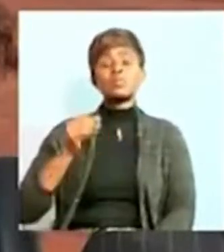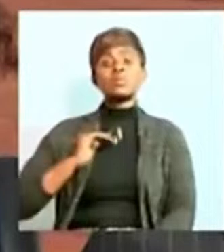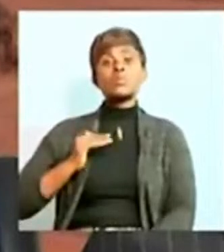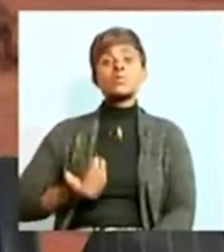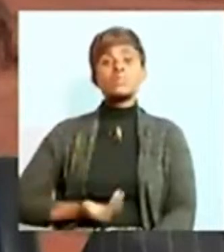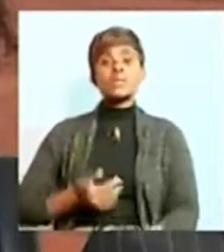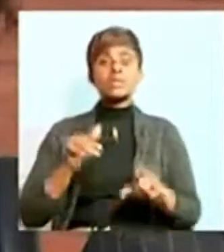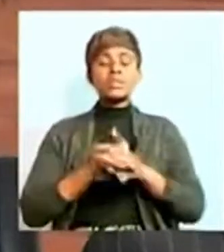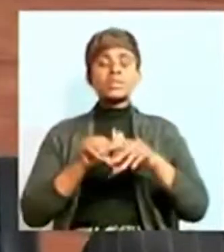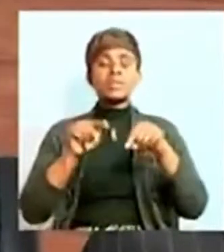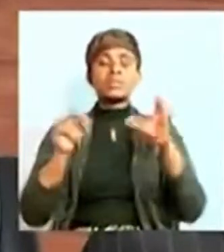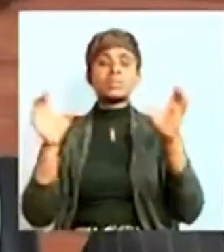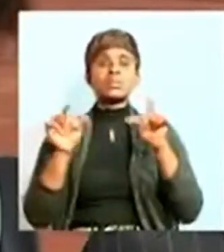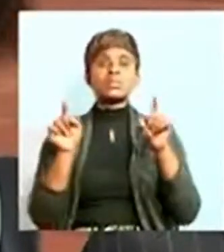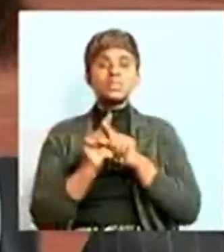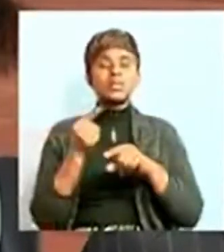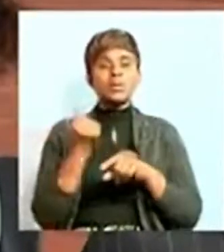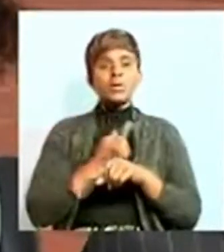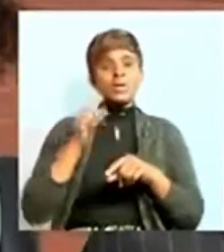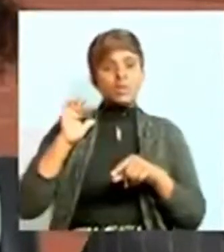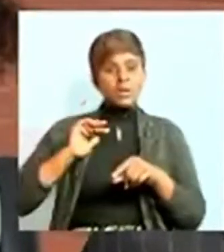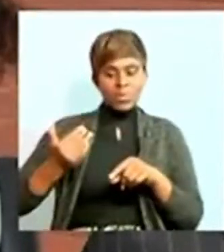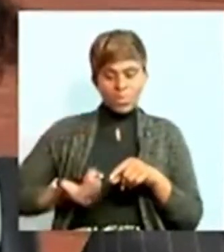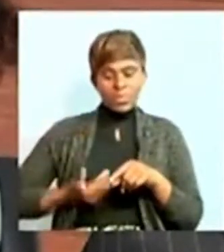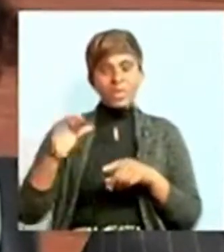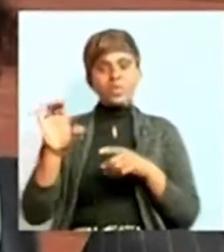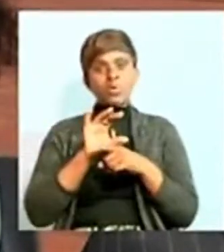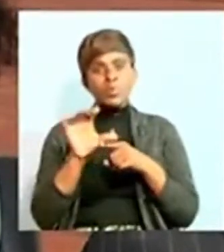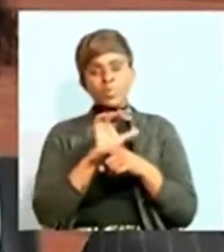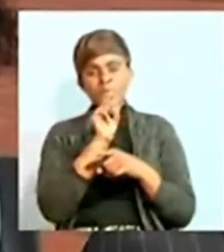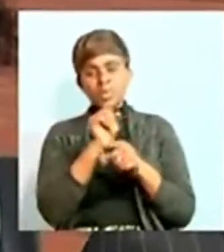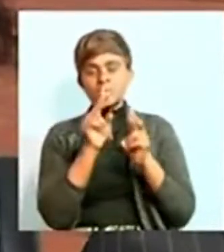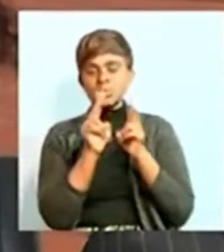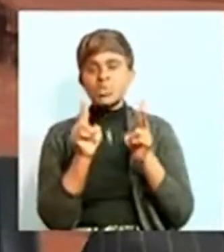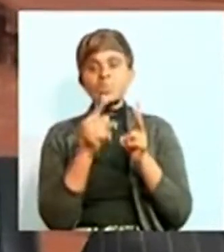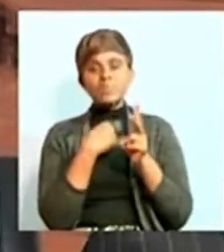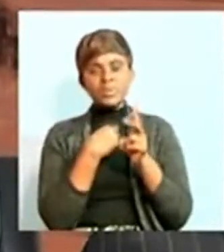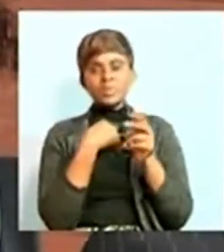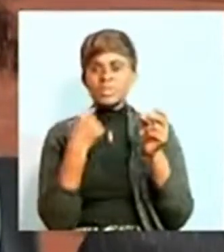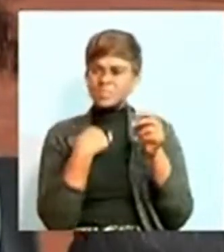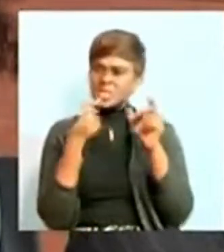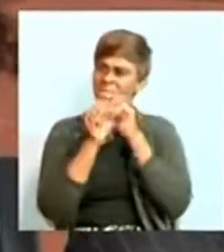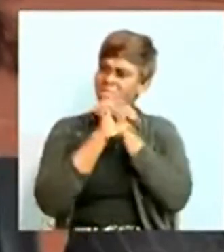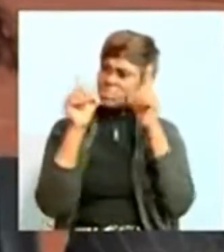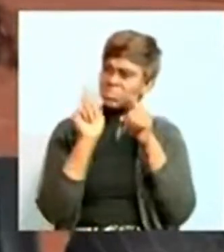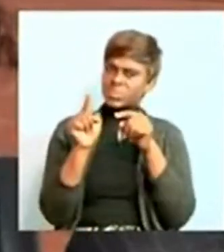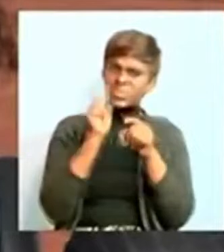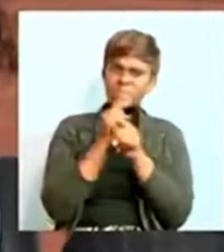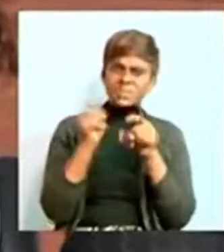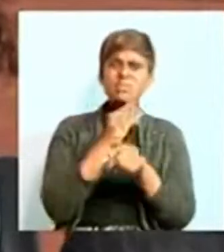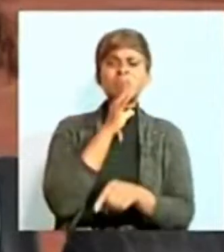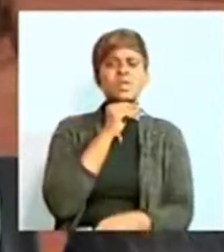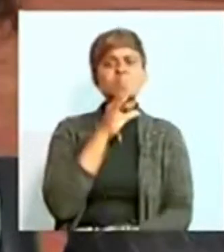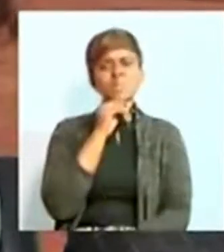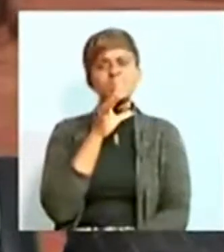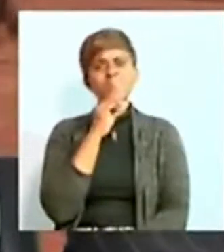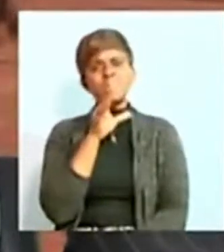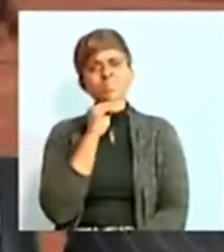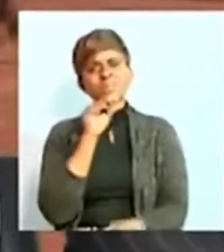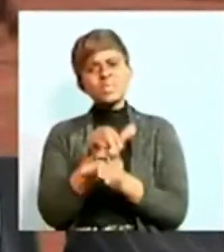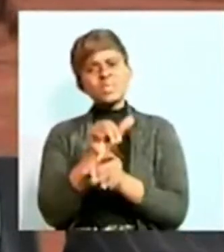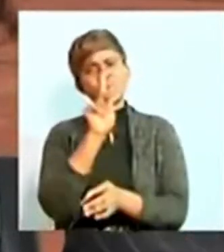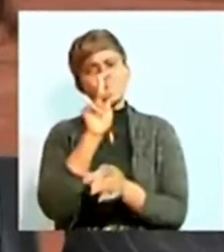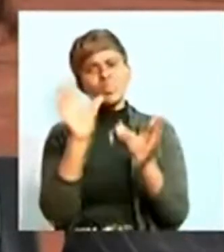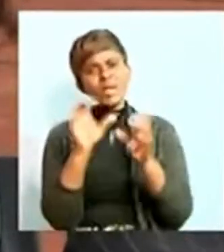this committee, and I'm the only female on the Copper Belt. So I'm also shocked that there are just men in Kabompo